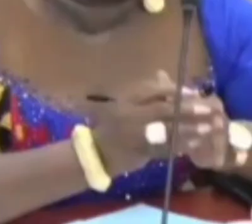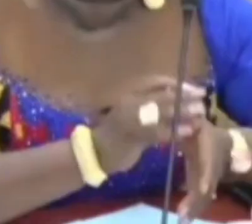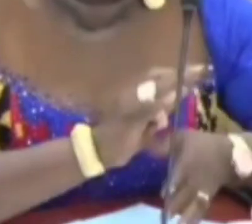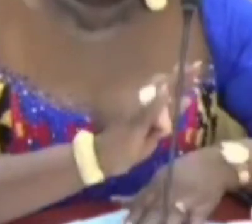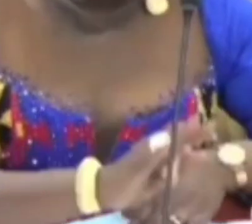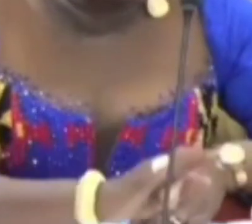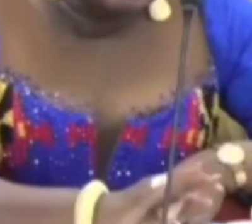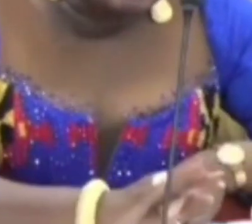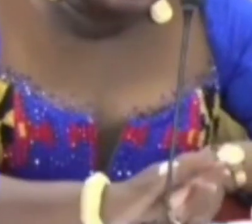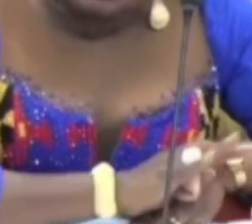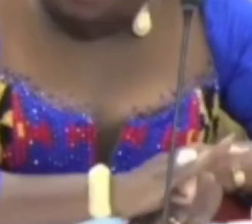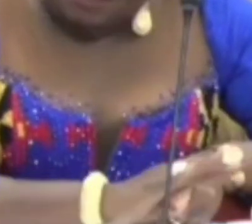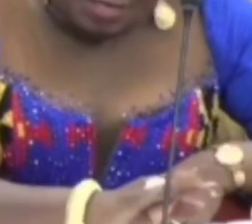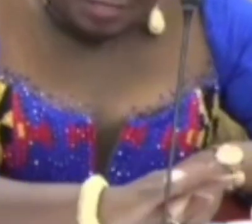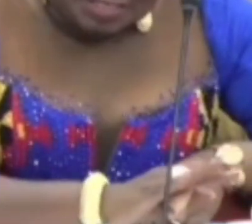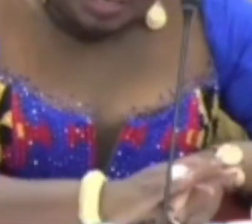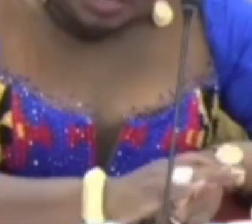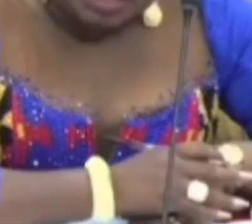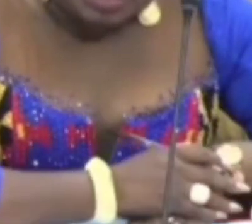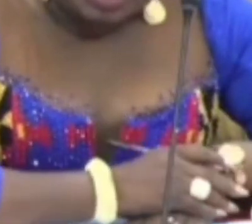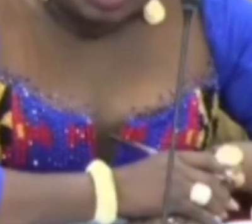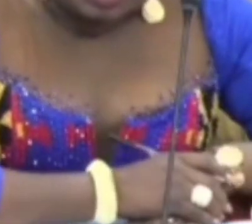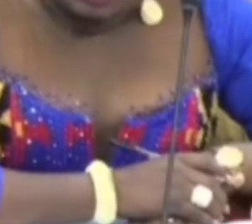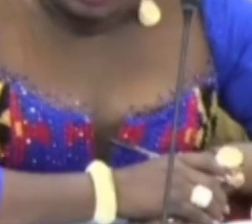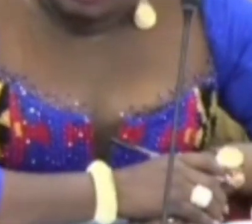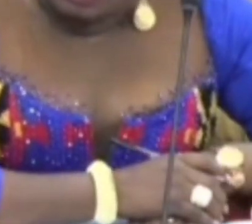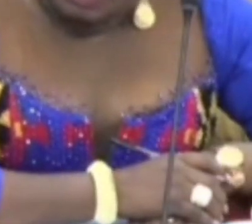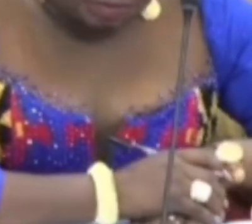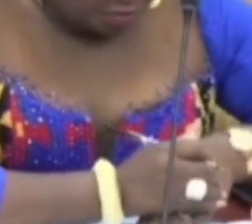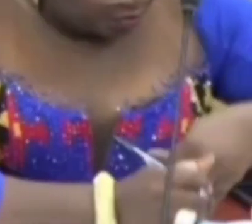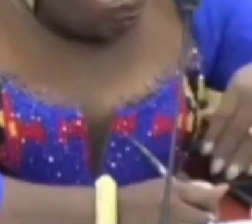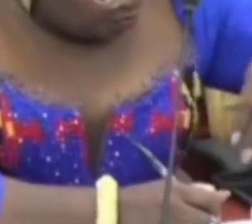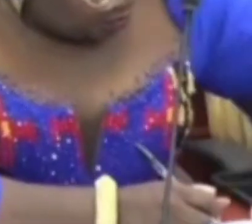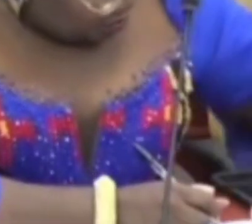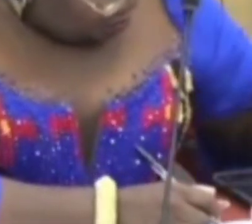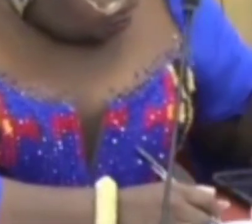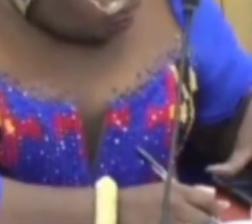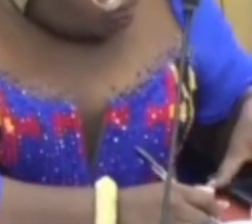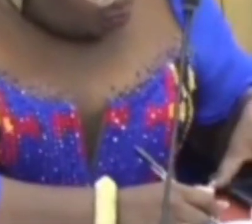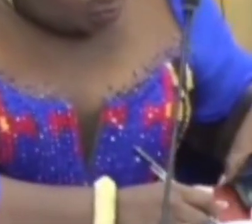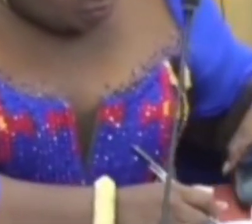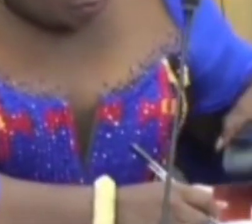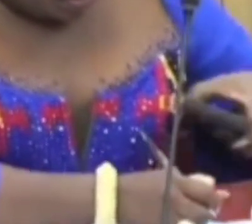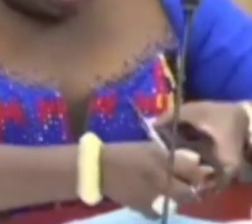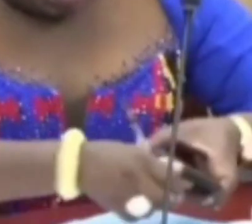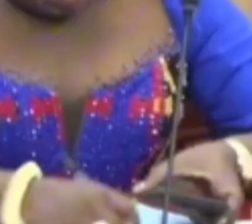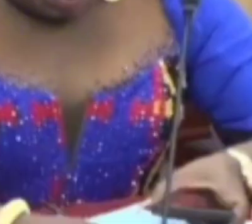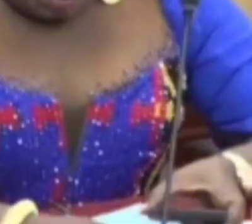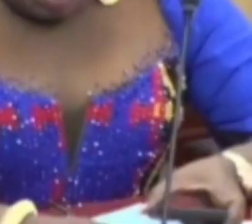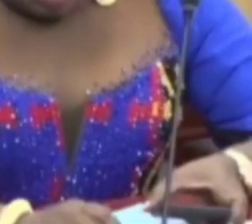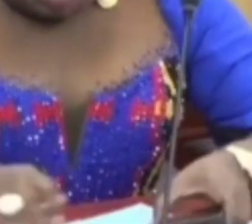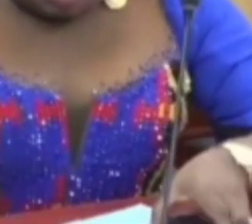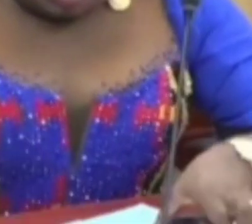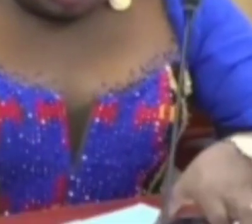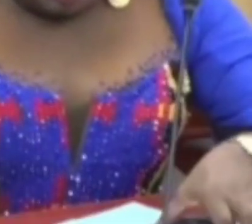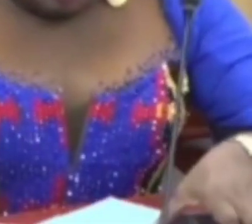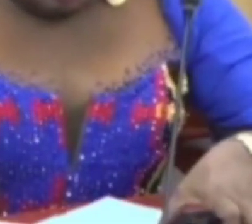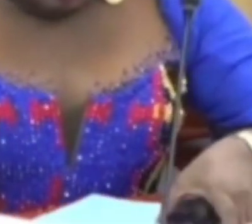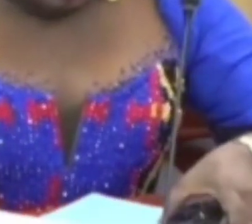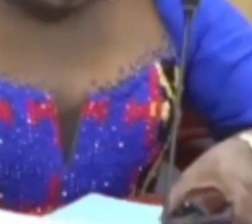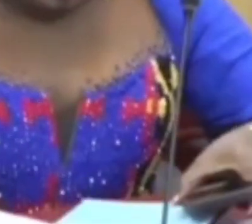of the executive. Mr. Chairman, No, where from that letter? that is the objection that I